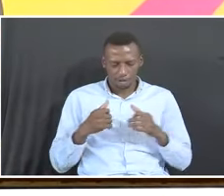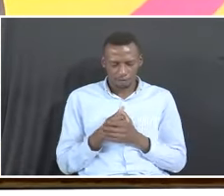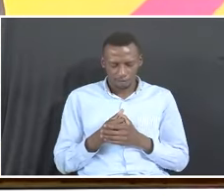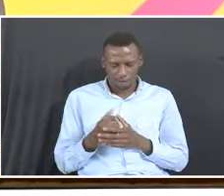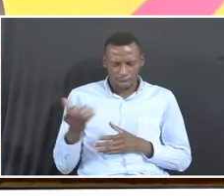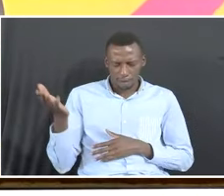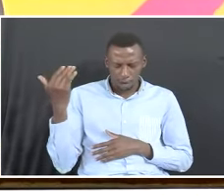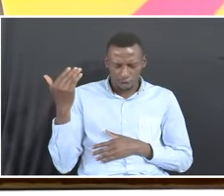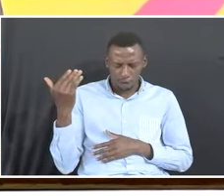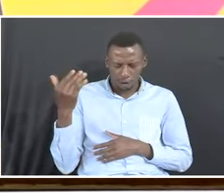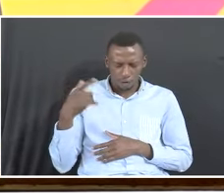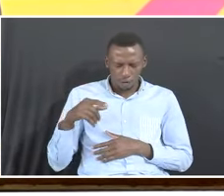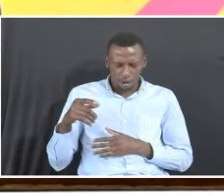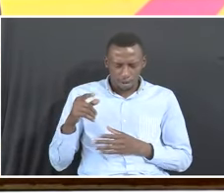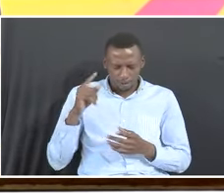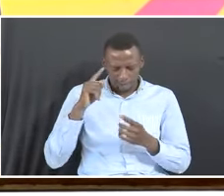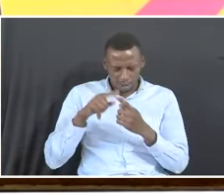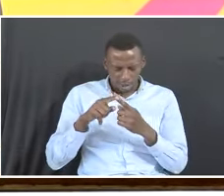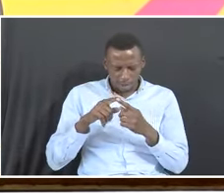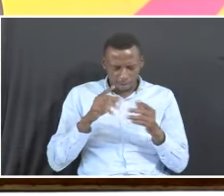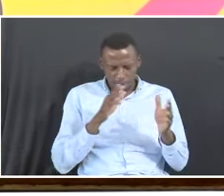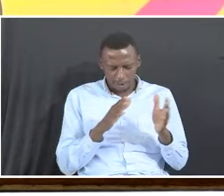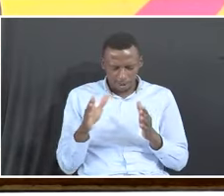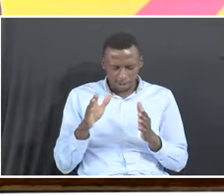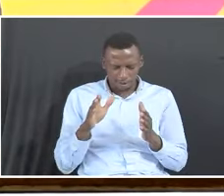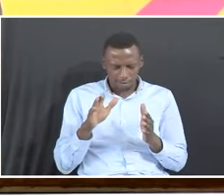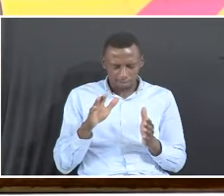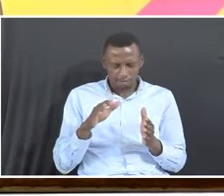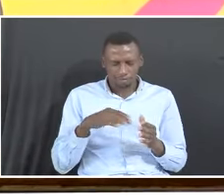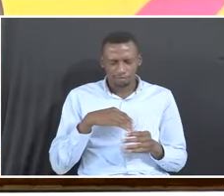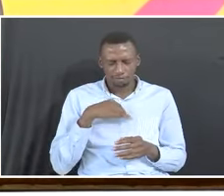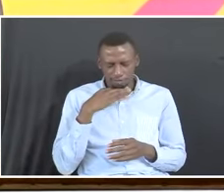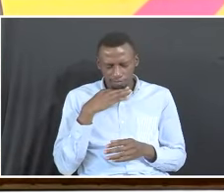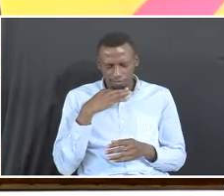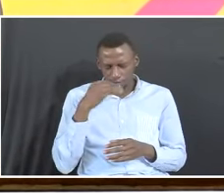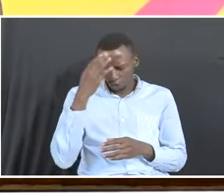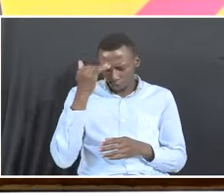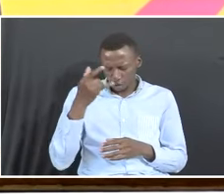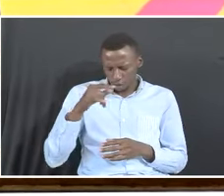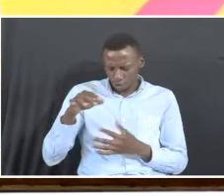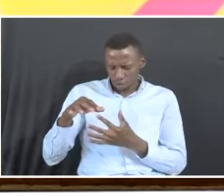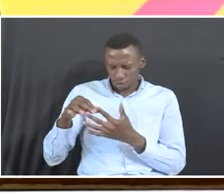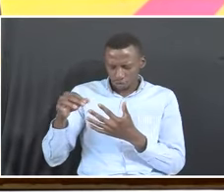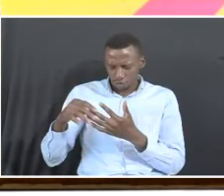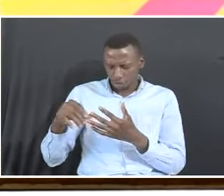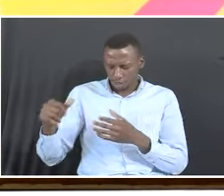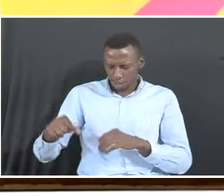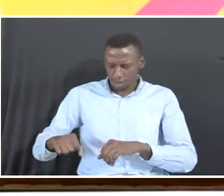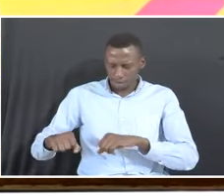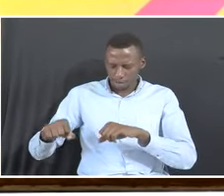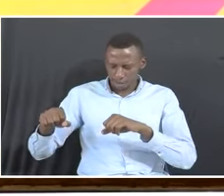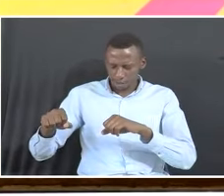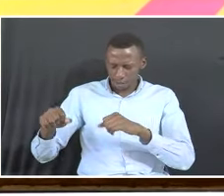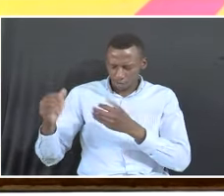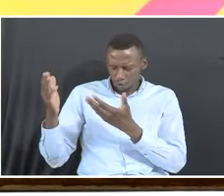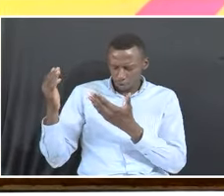to die, for we chose another master. There was no hope at